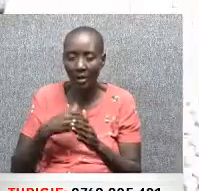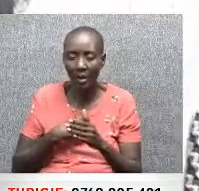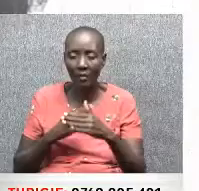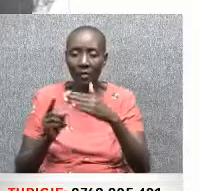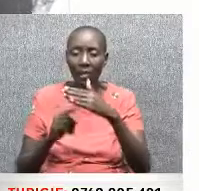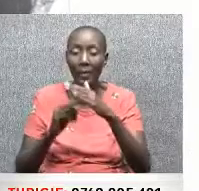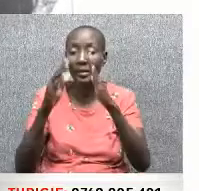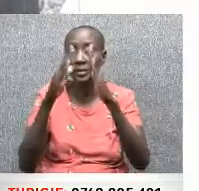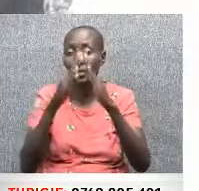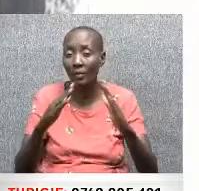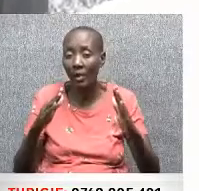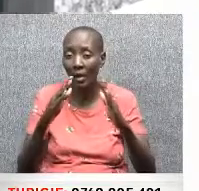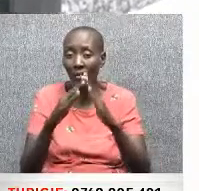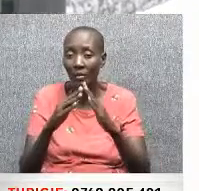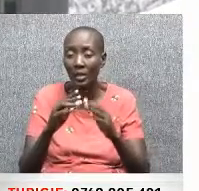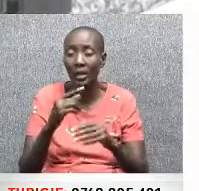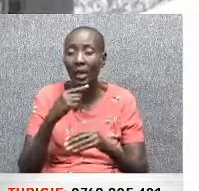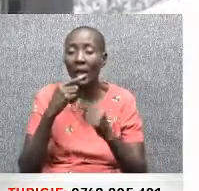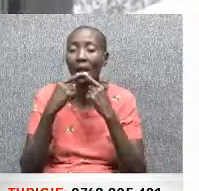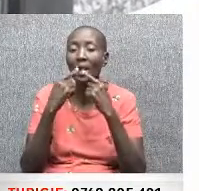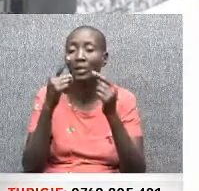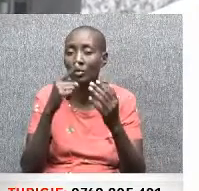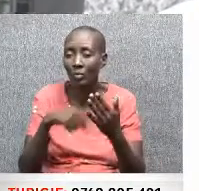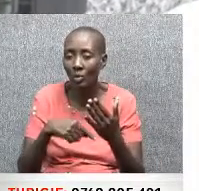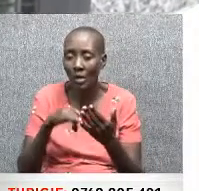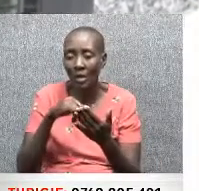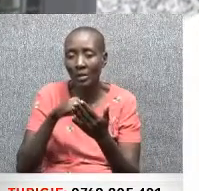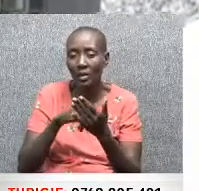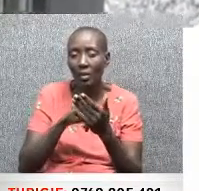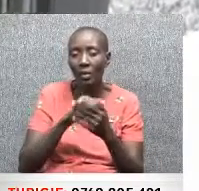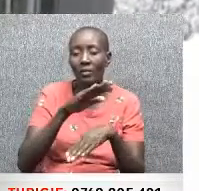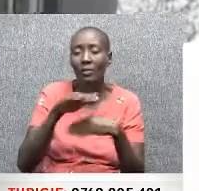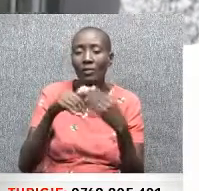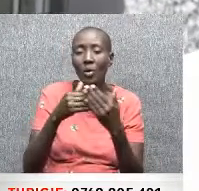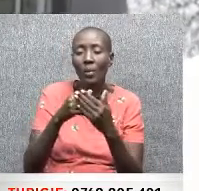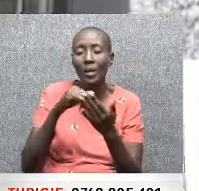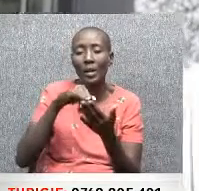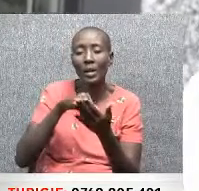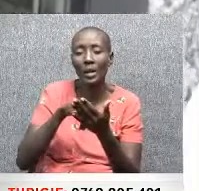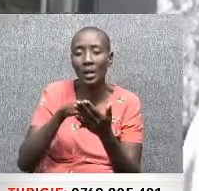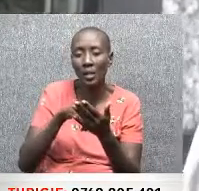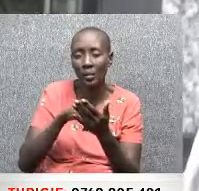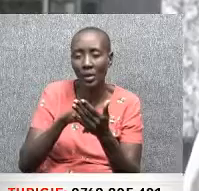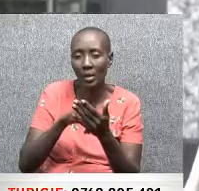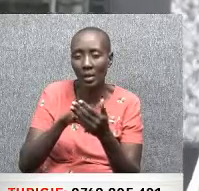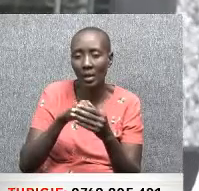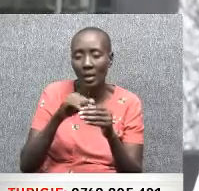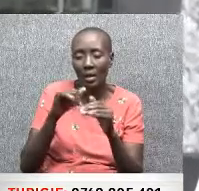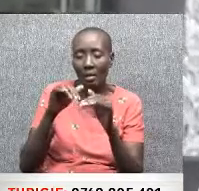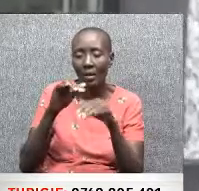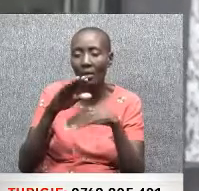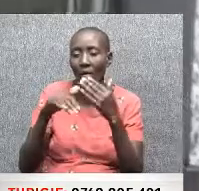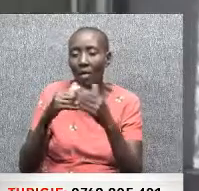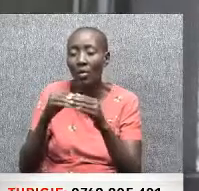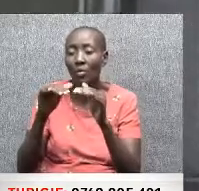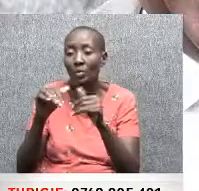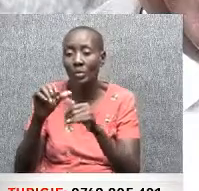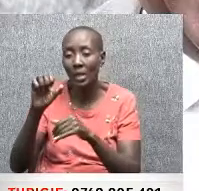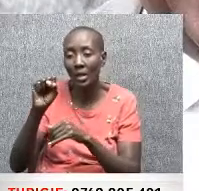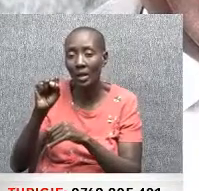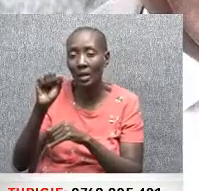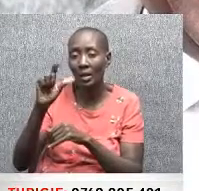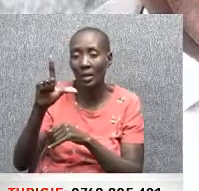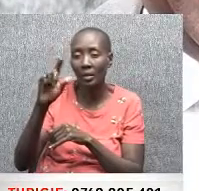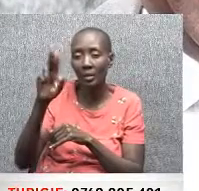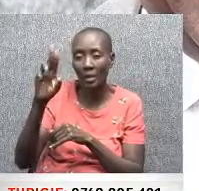kwamba walihusisha washikadau wote wakiwemo wakazi wa mitaa duni walio na usemi mkubwa katika swala hili.